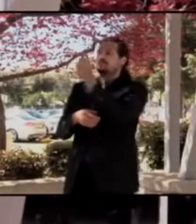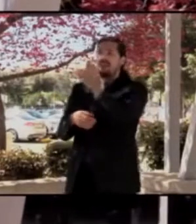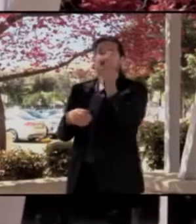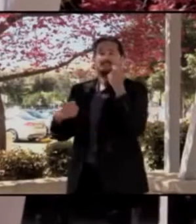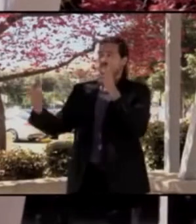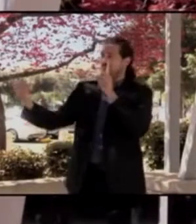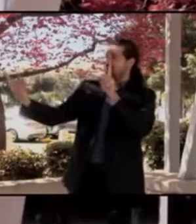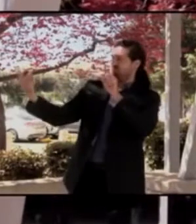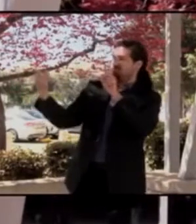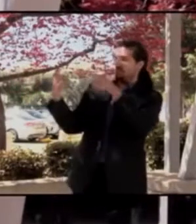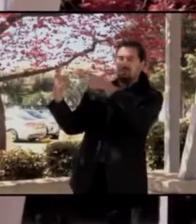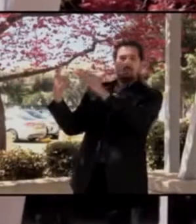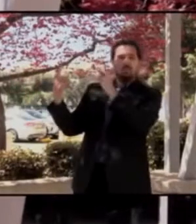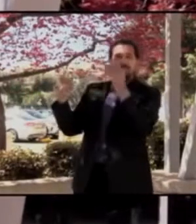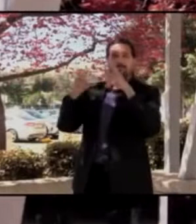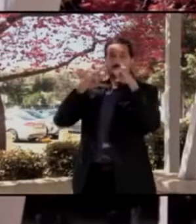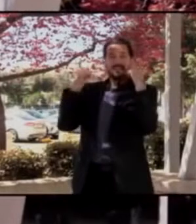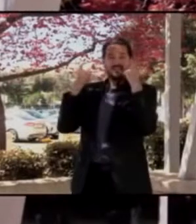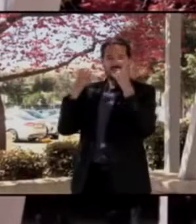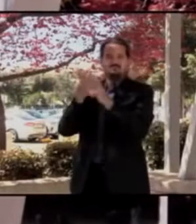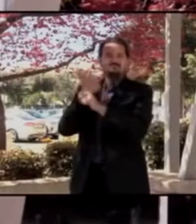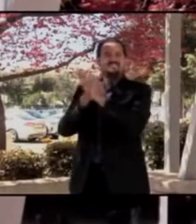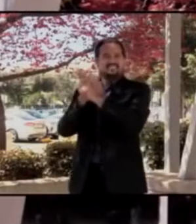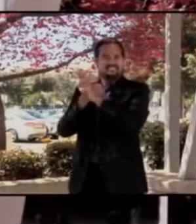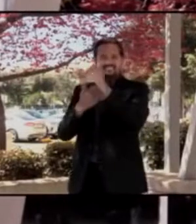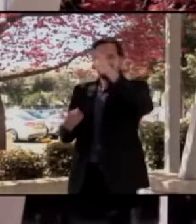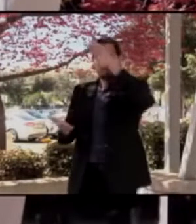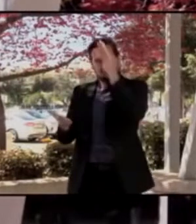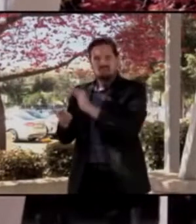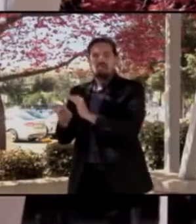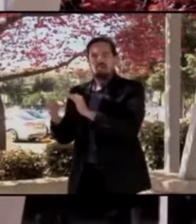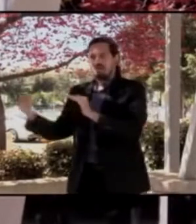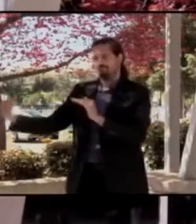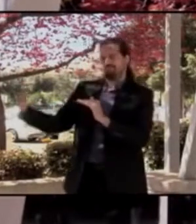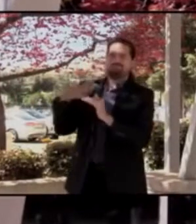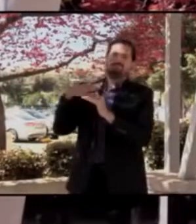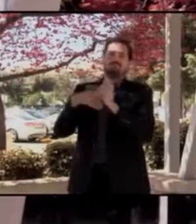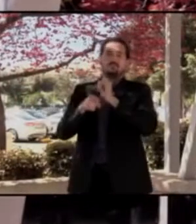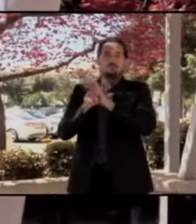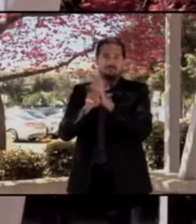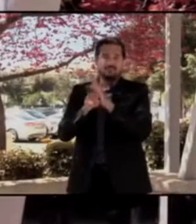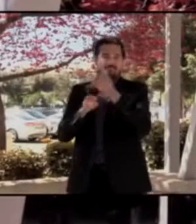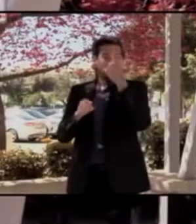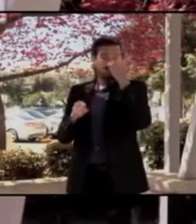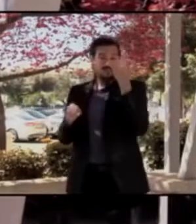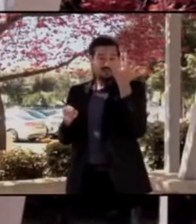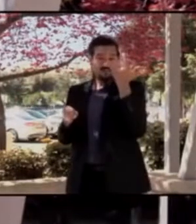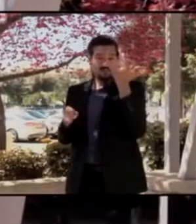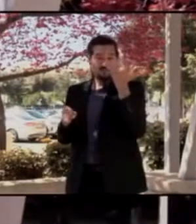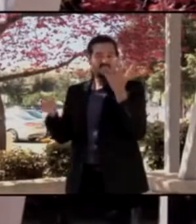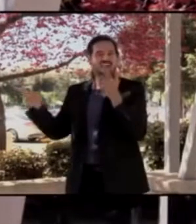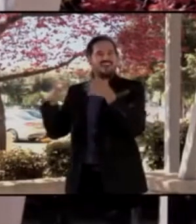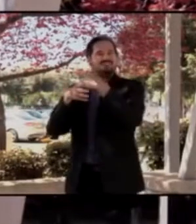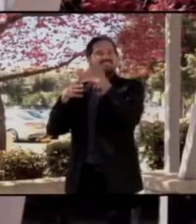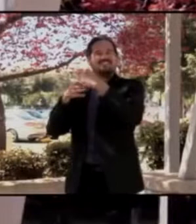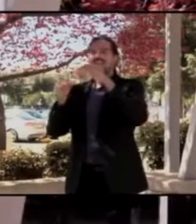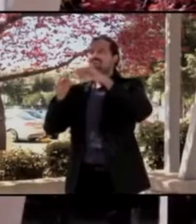right? Because 1, you're outside, 2, our vaccination rates are going up, and 3, our COVID rates are going down.